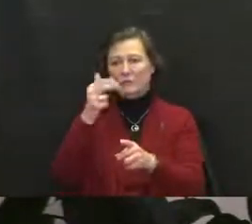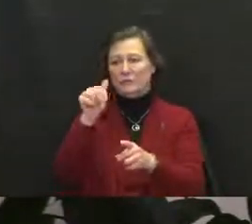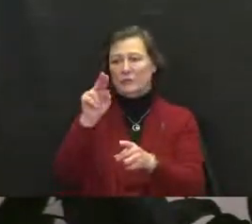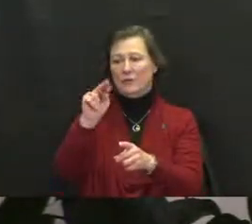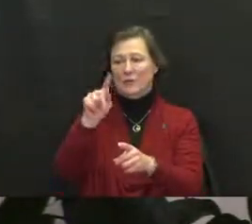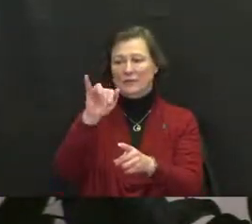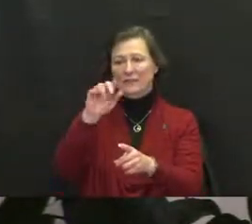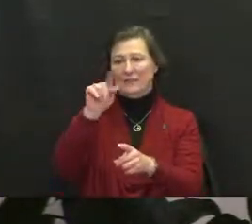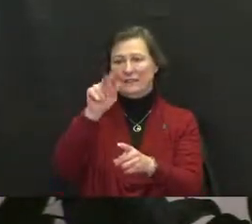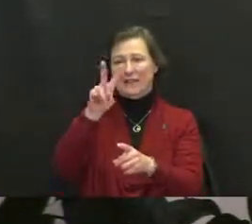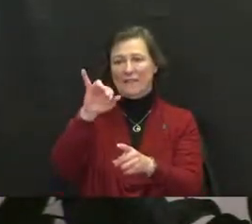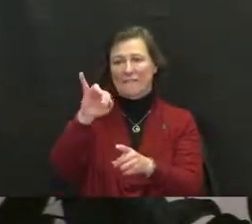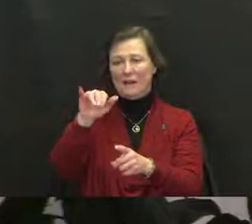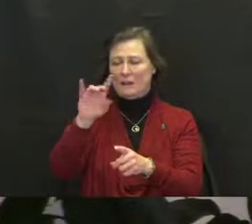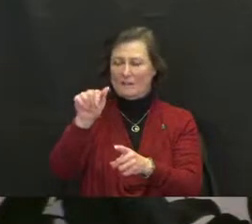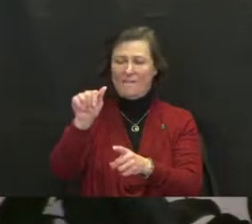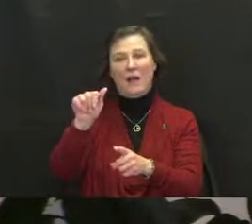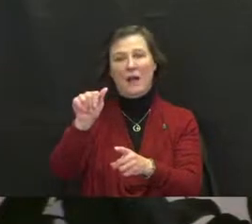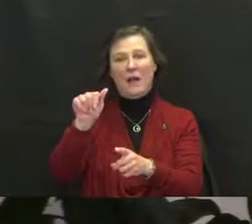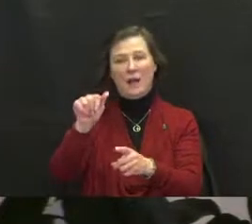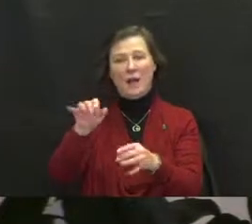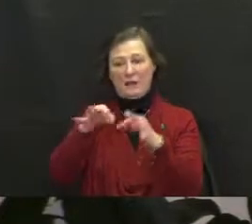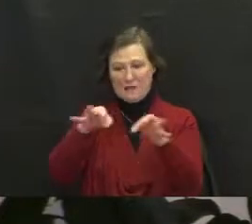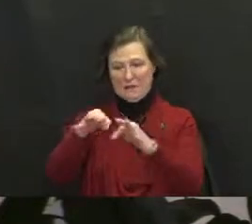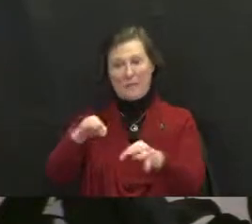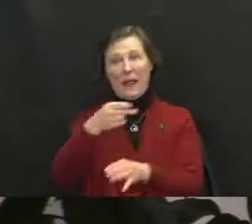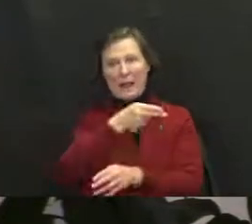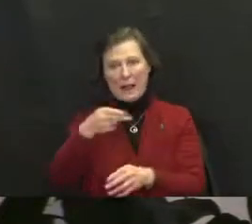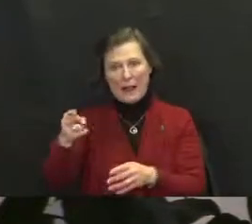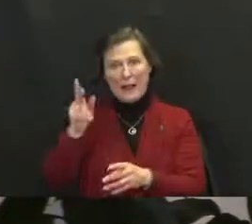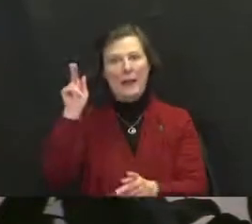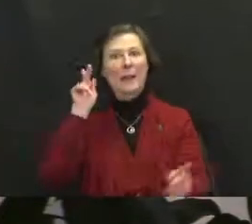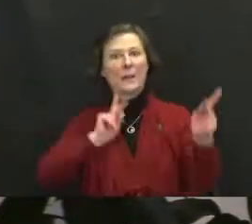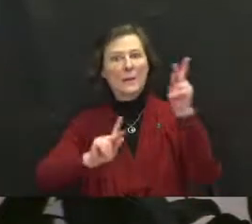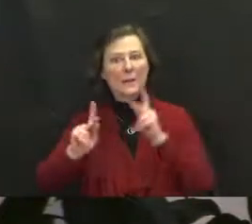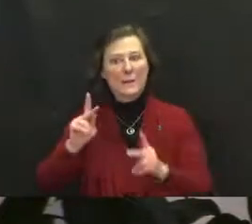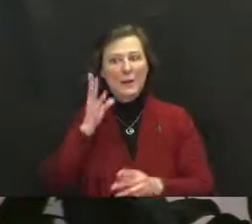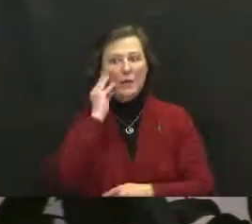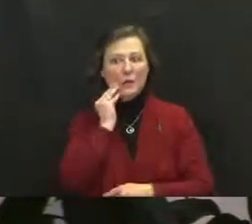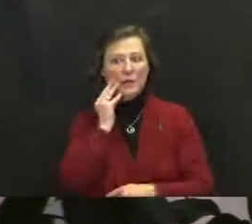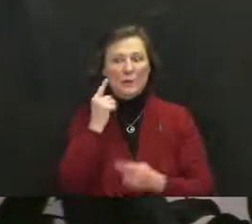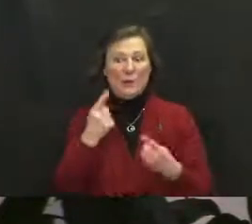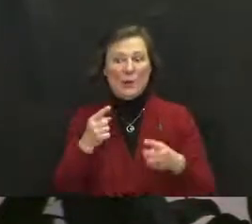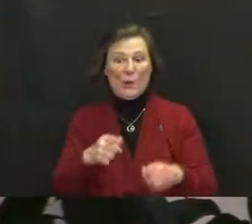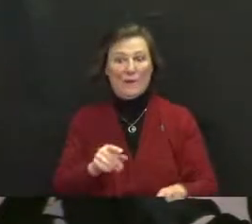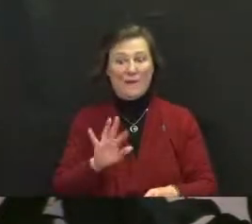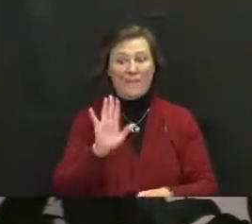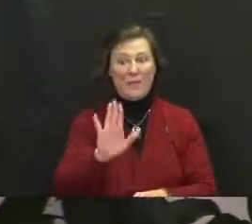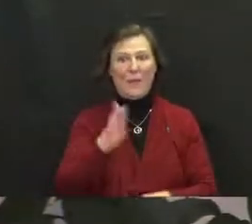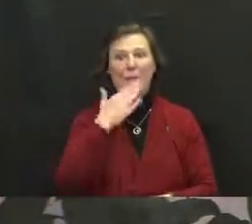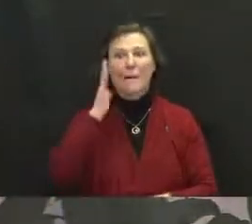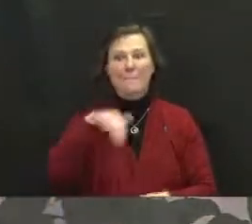certainly depicts hells where people experience the consequence of their bad karma.